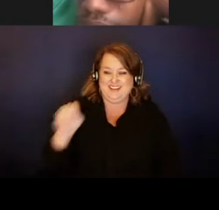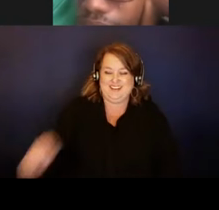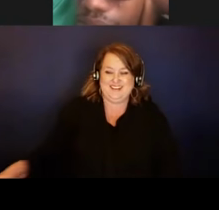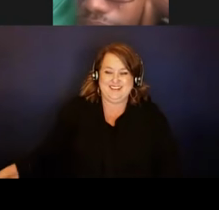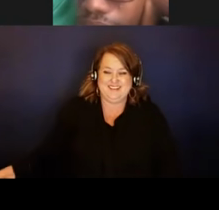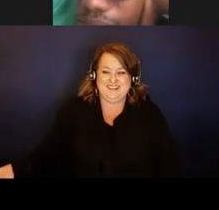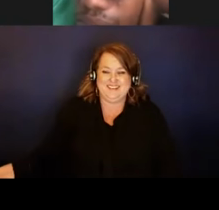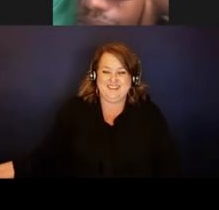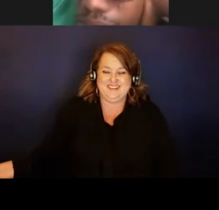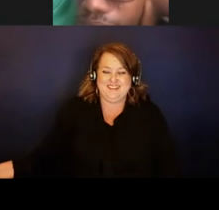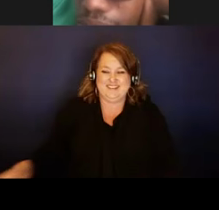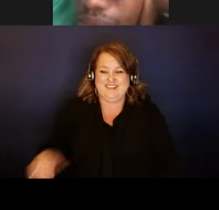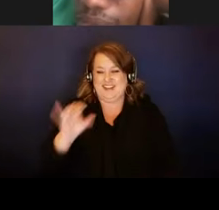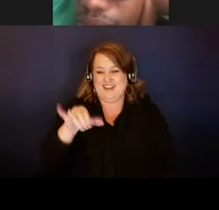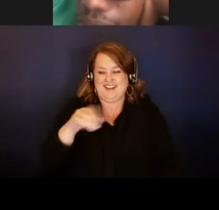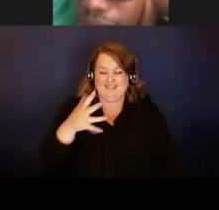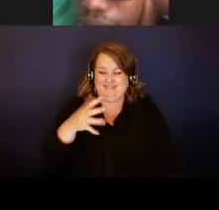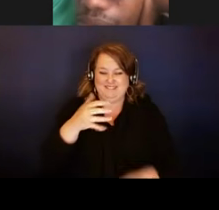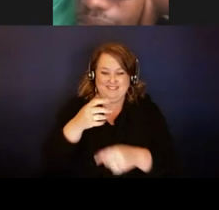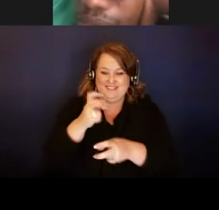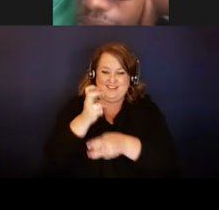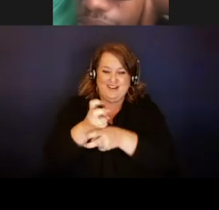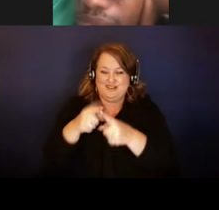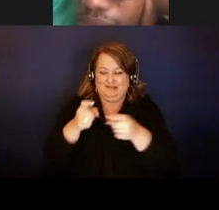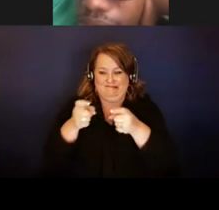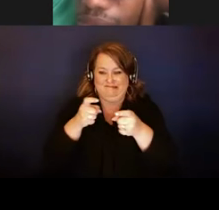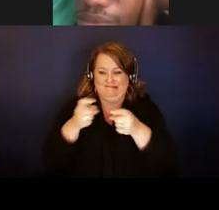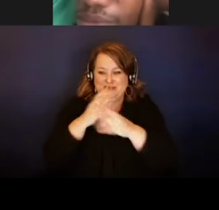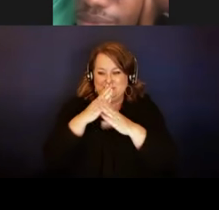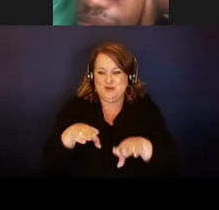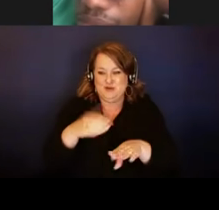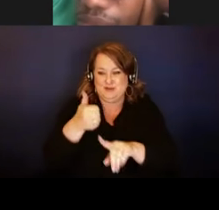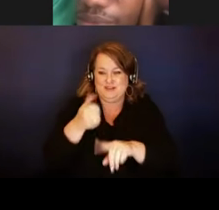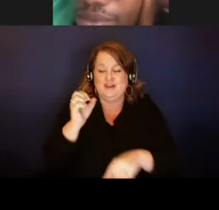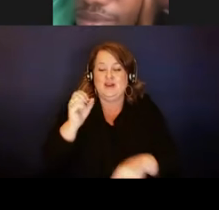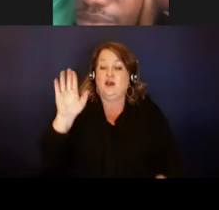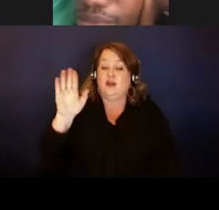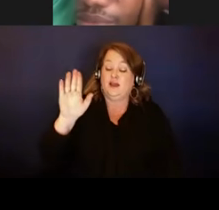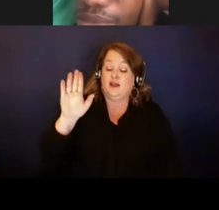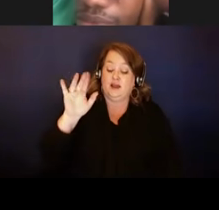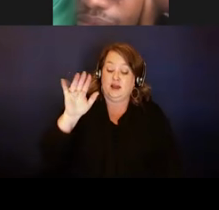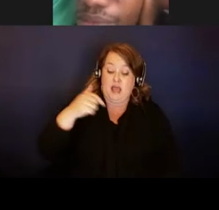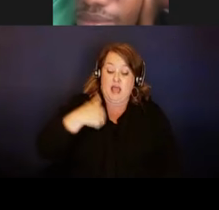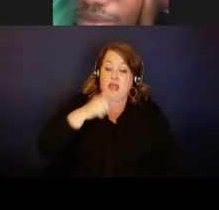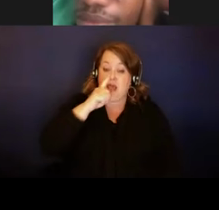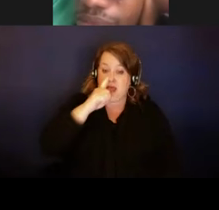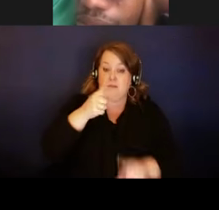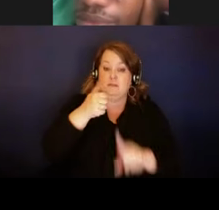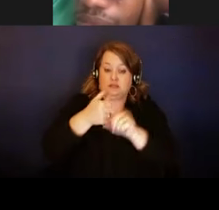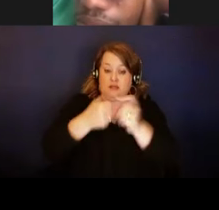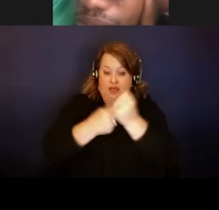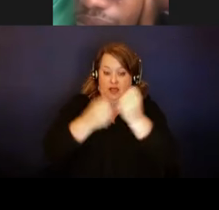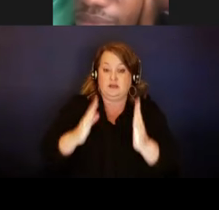Those darn mute buttons are so tricky. Yes. Okay. I am a self-advocate, and I